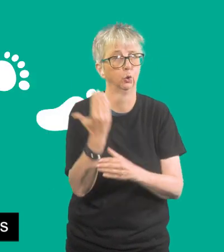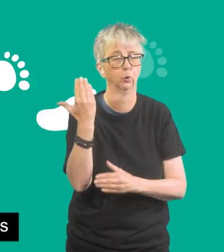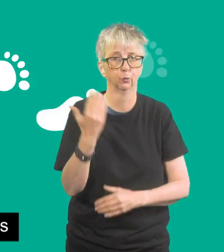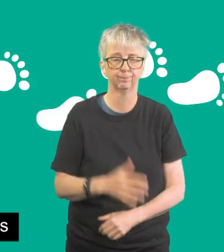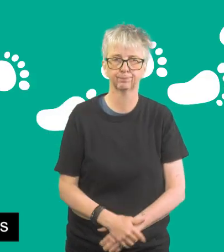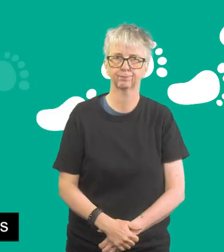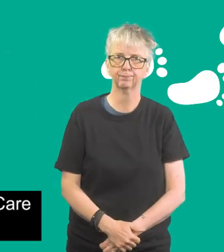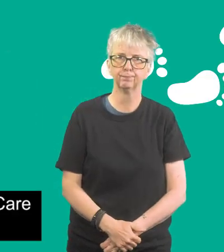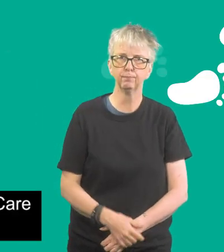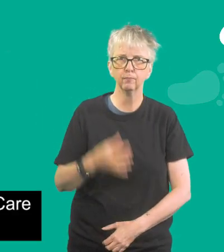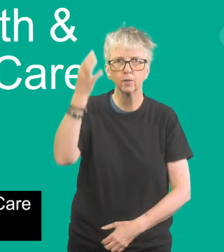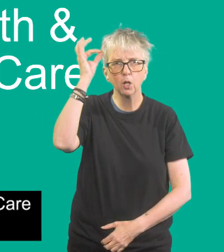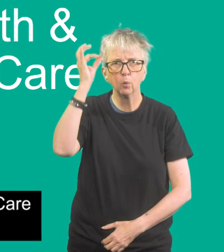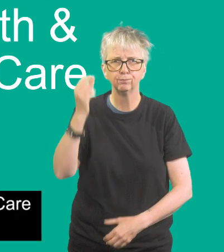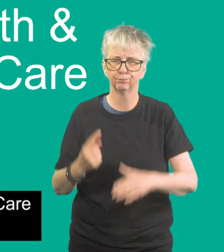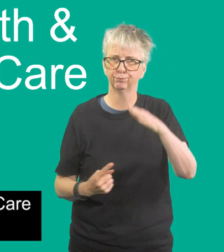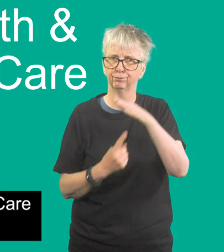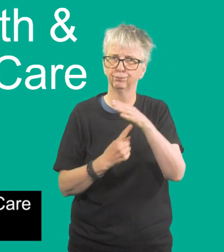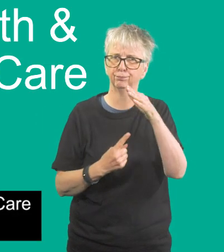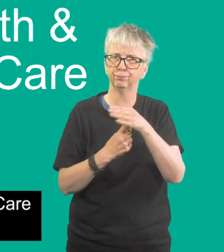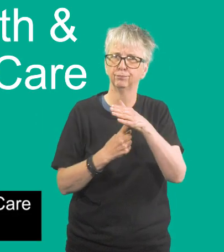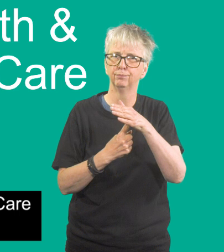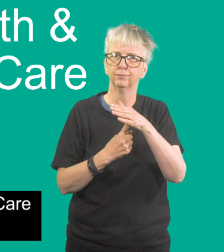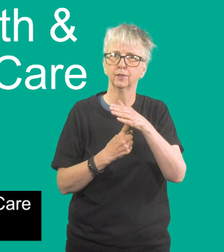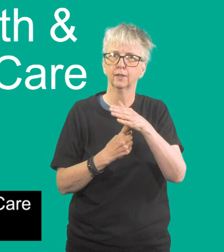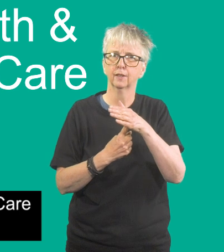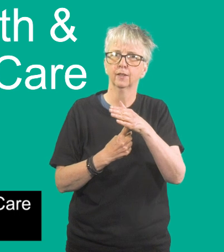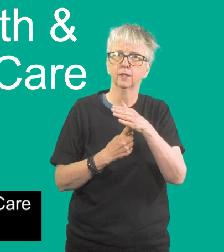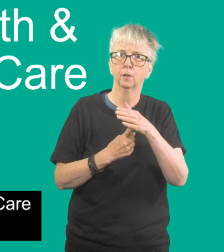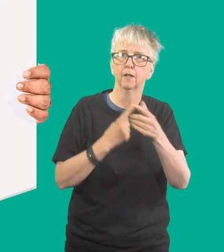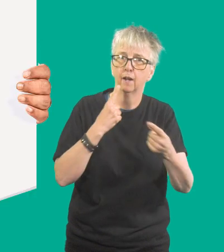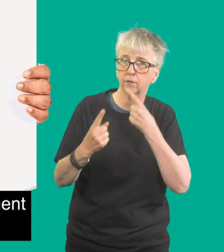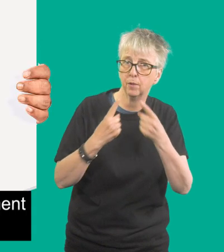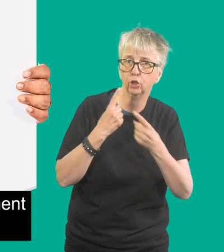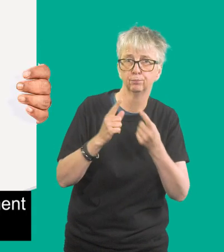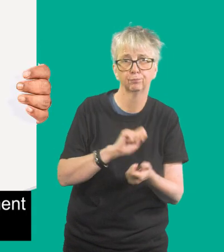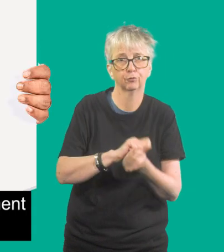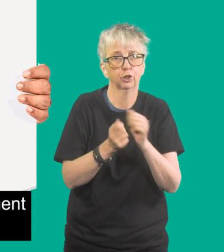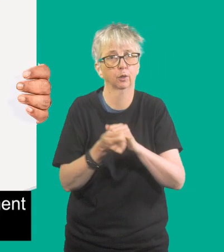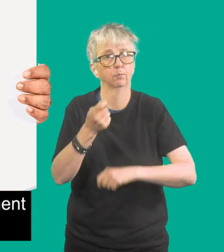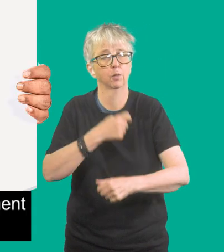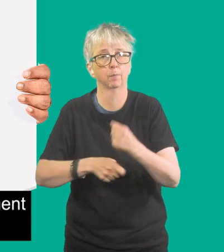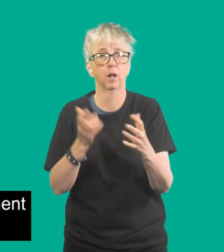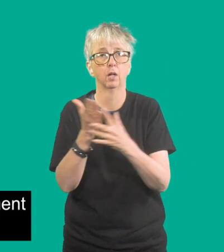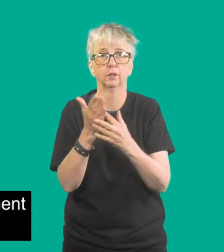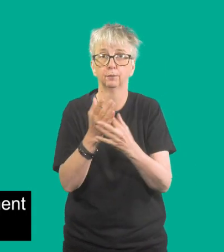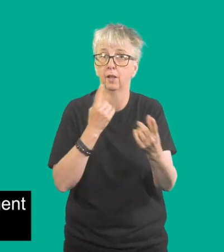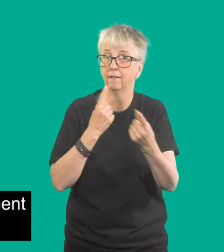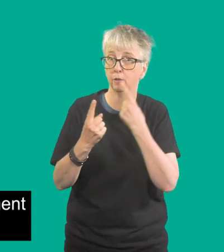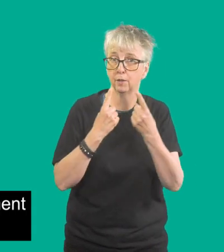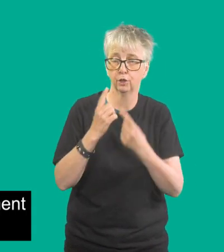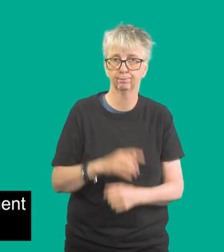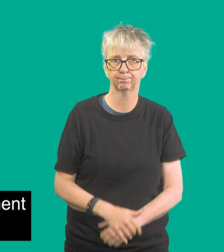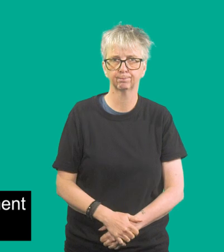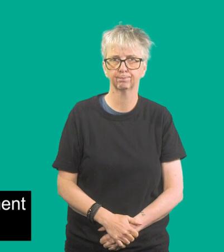Step-by-step guide of the process for the Department of Adult Social Care colleagues requesting accessible information for department